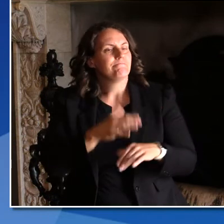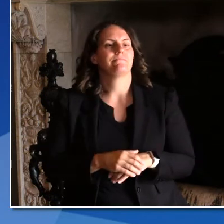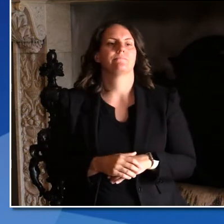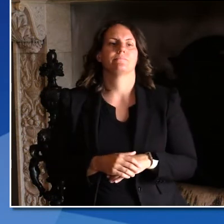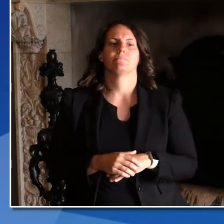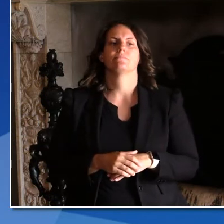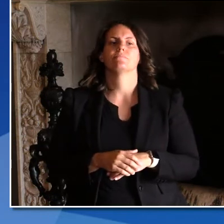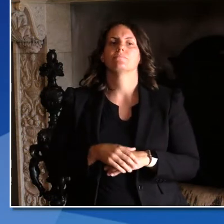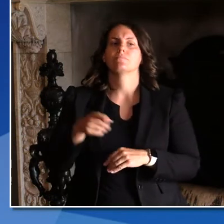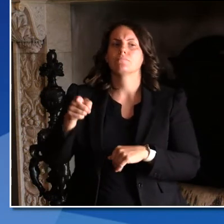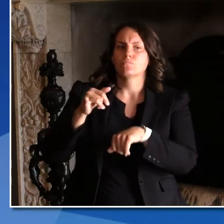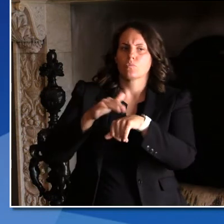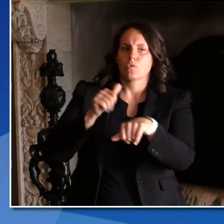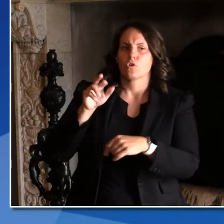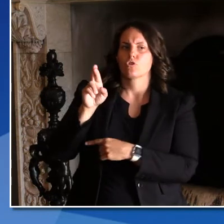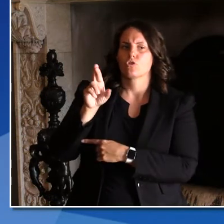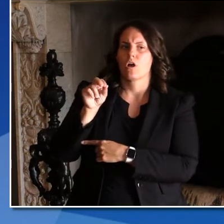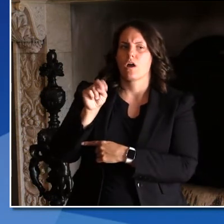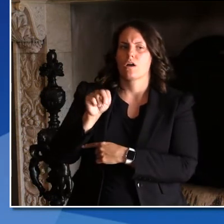NBC 26. Ryan?